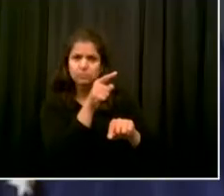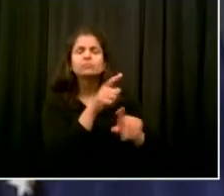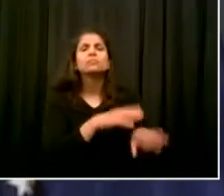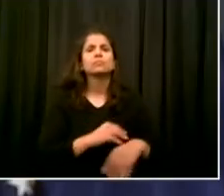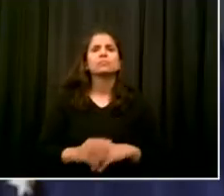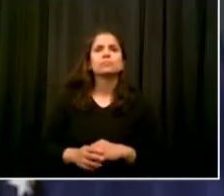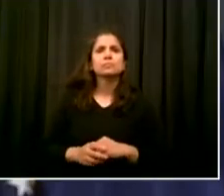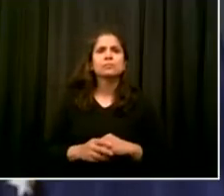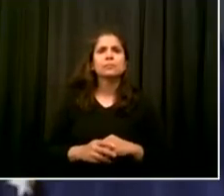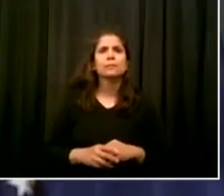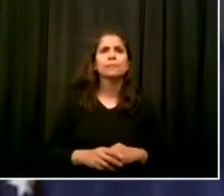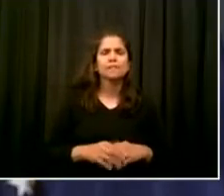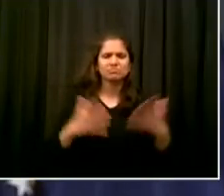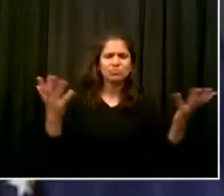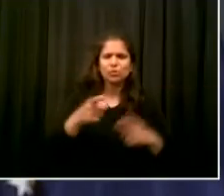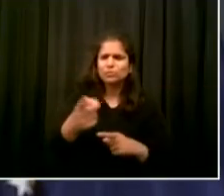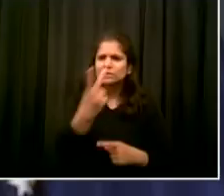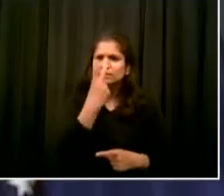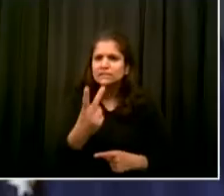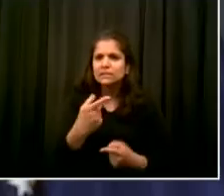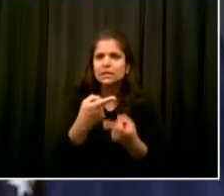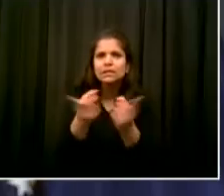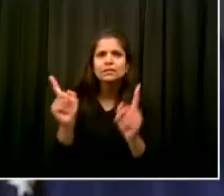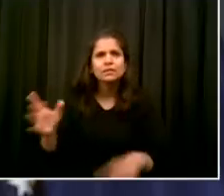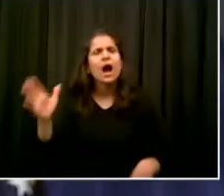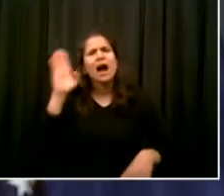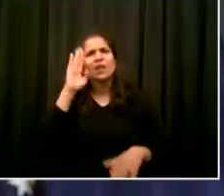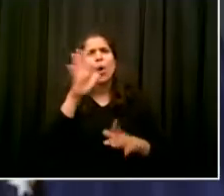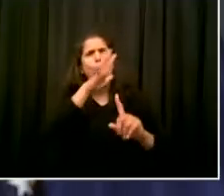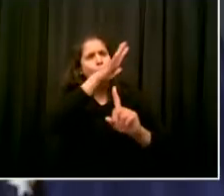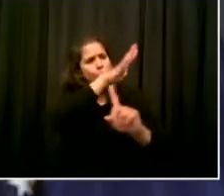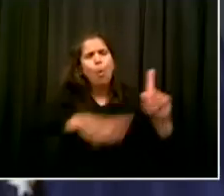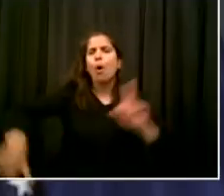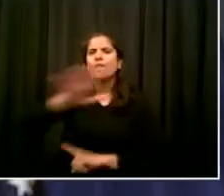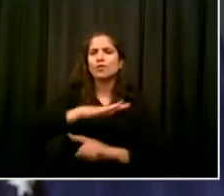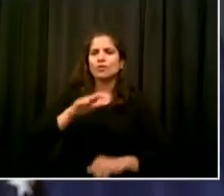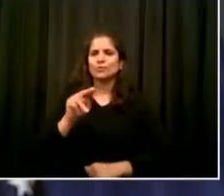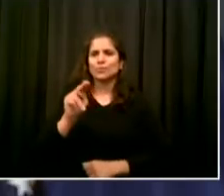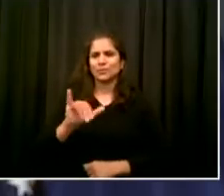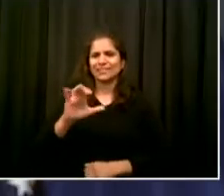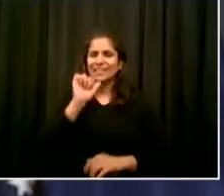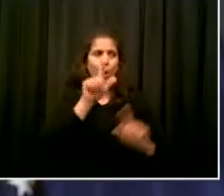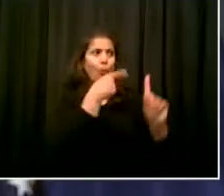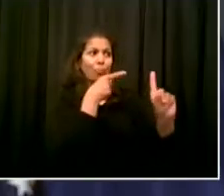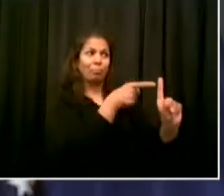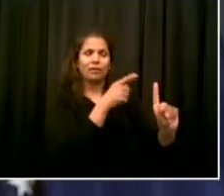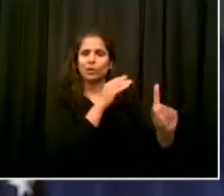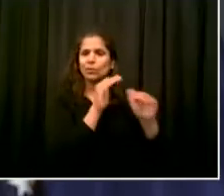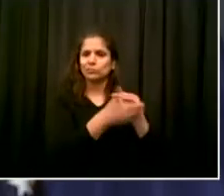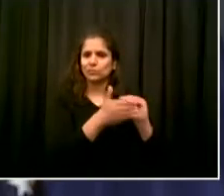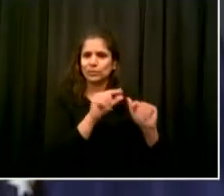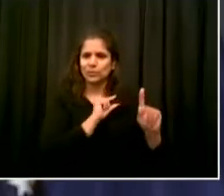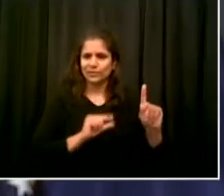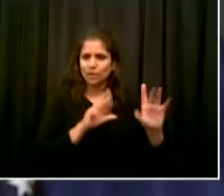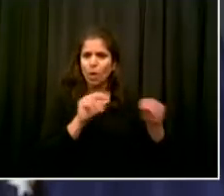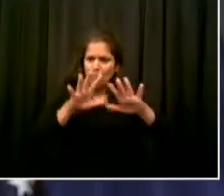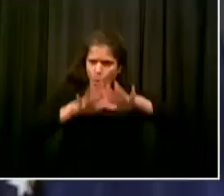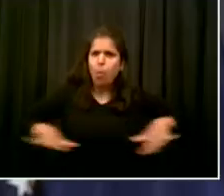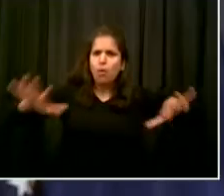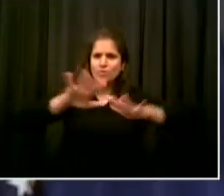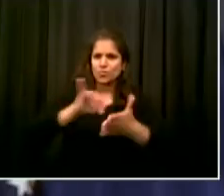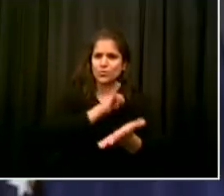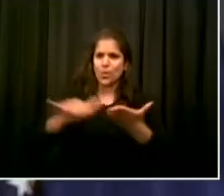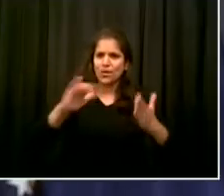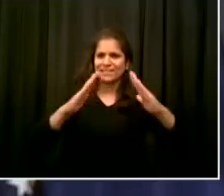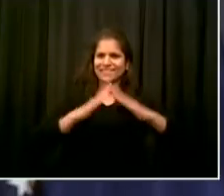seen throughout the city, you know, when you sit back, it is really by virtue of the work that was done by